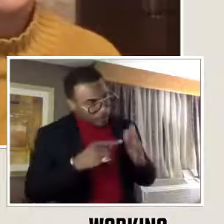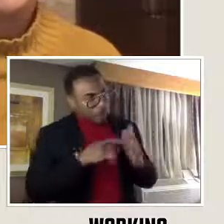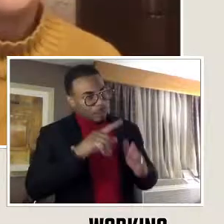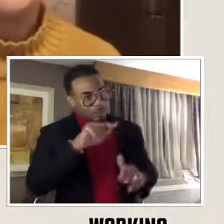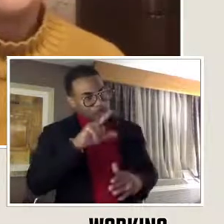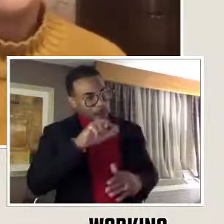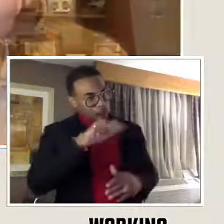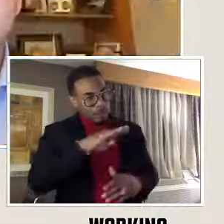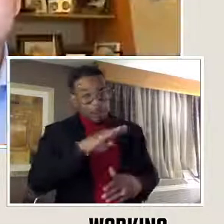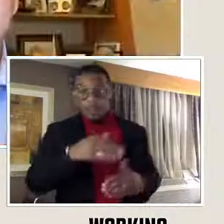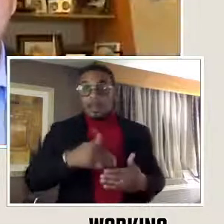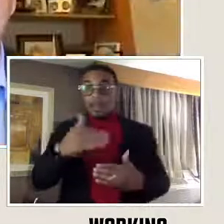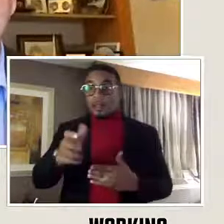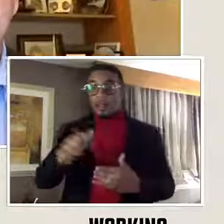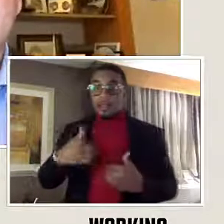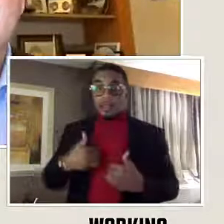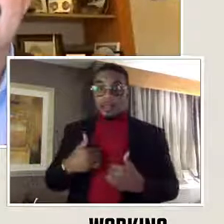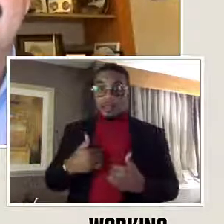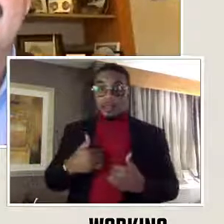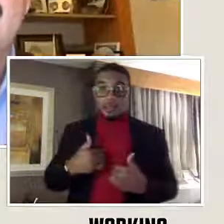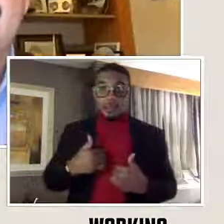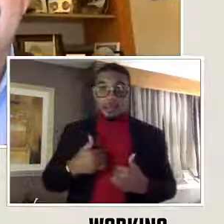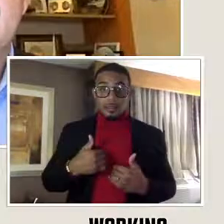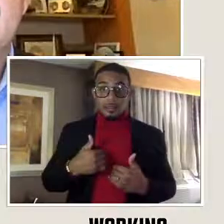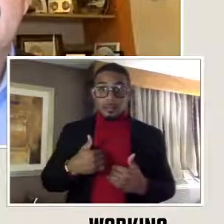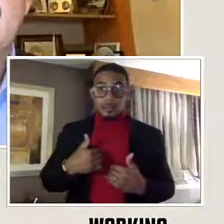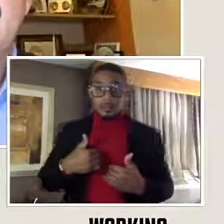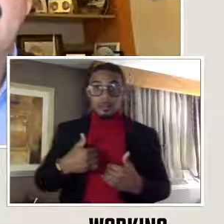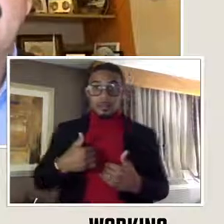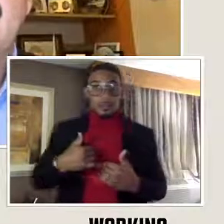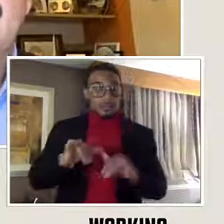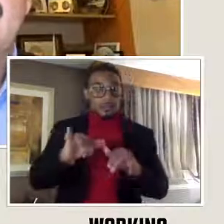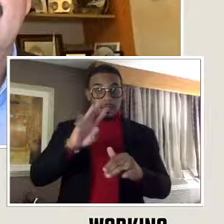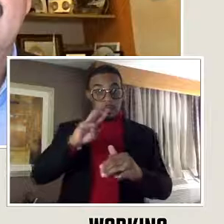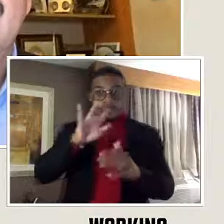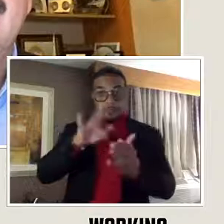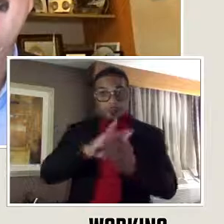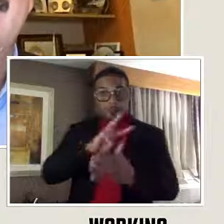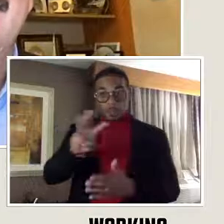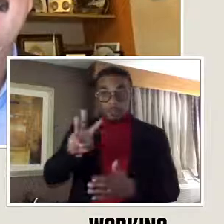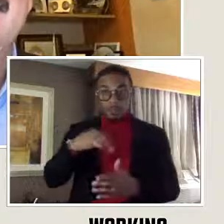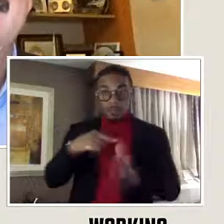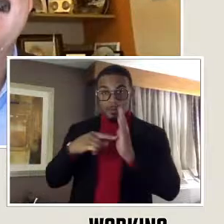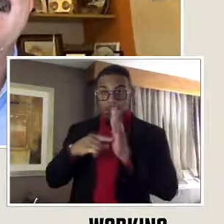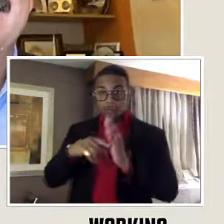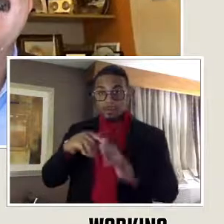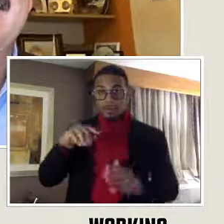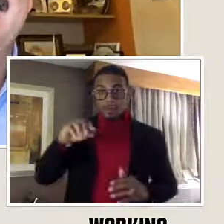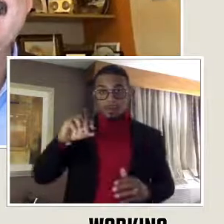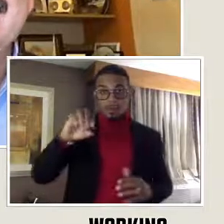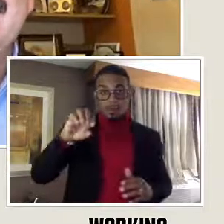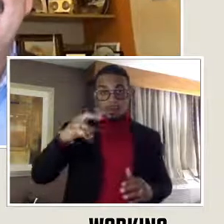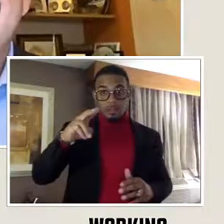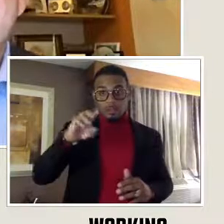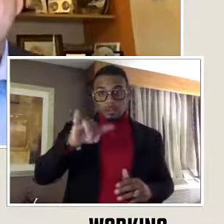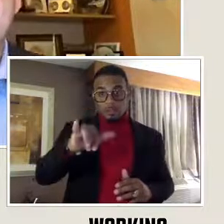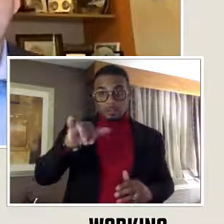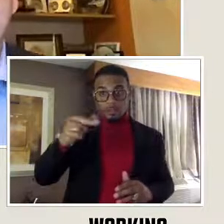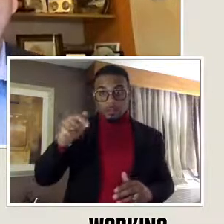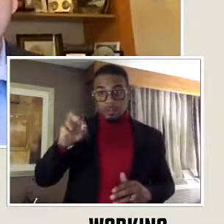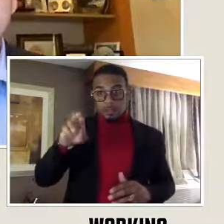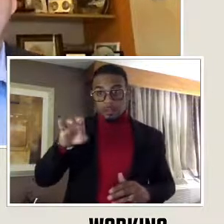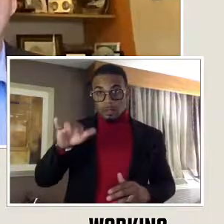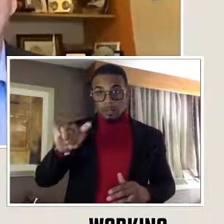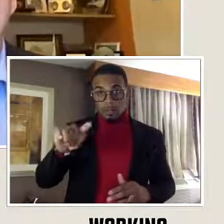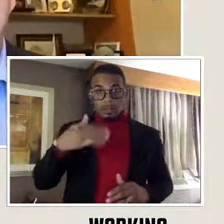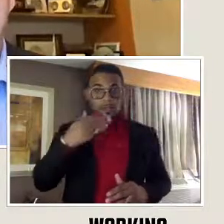Talib. Next up, we have we're going to stay in the Midwest, and we have Representative Chuy Garcia. Thank